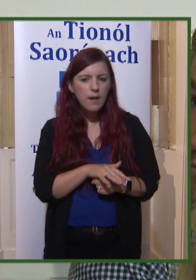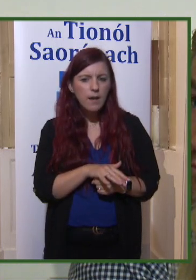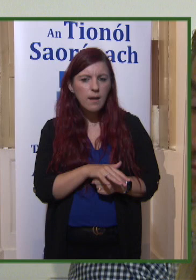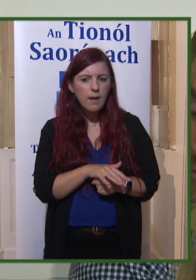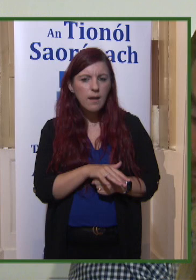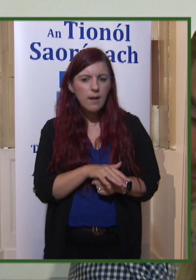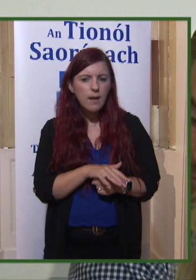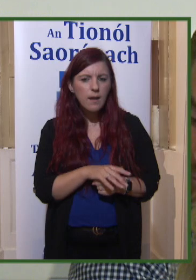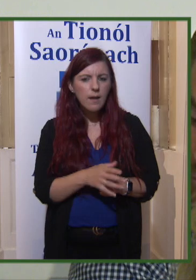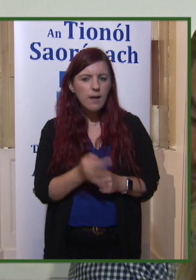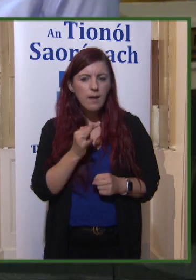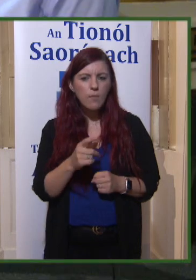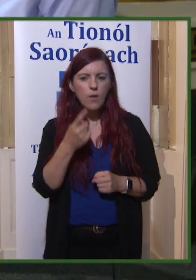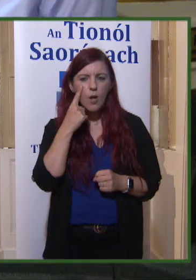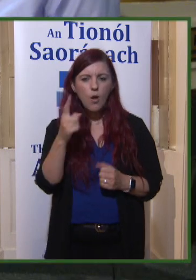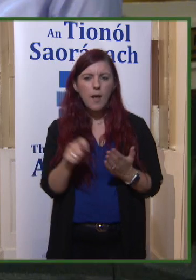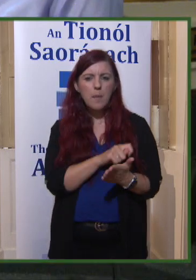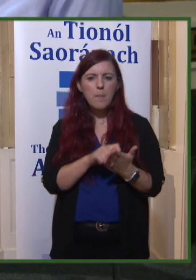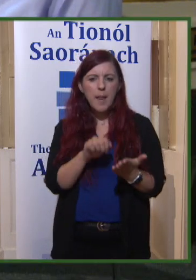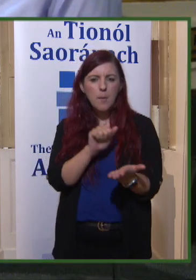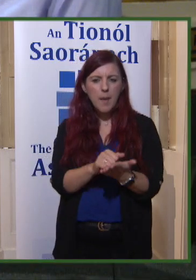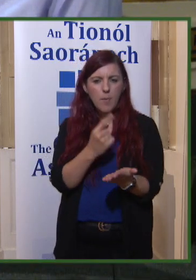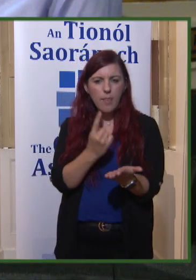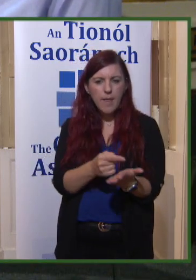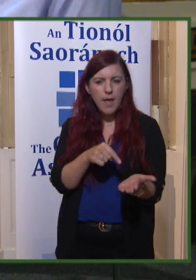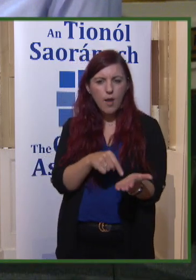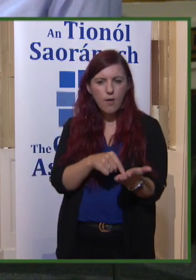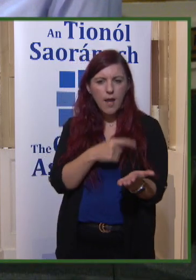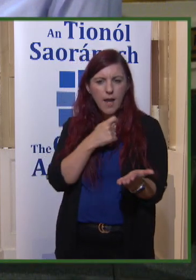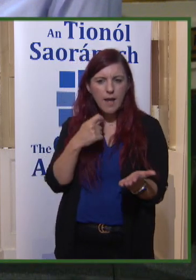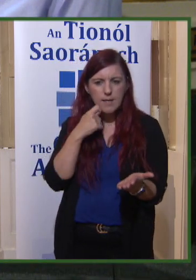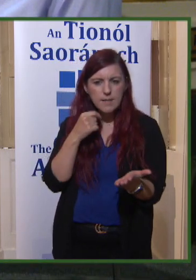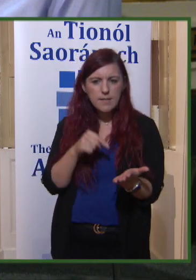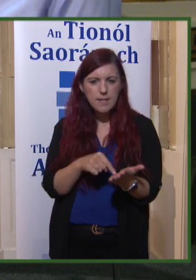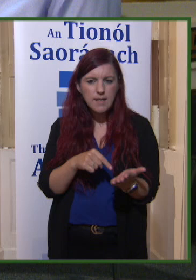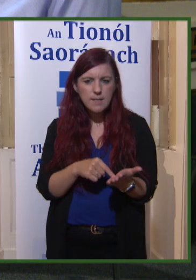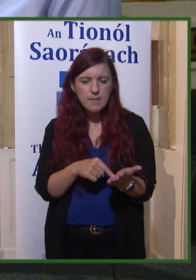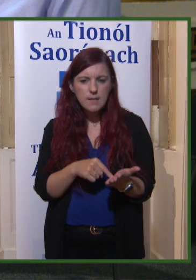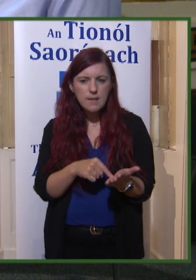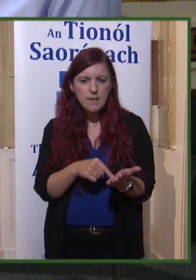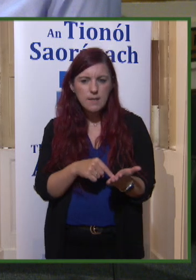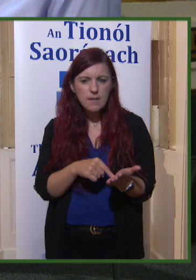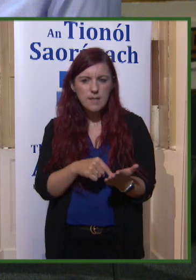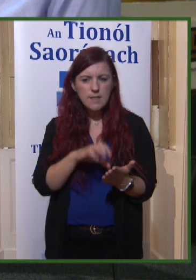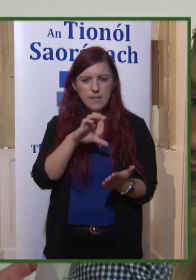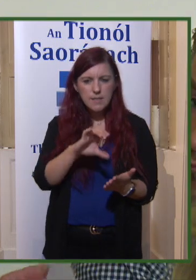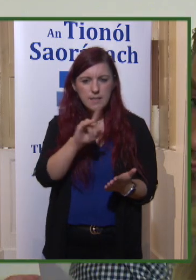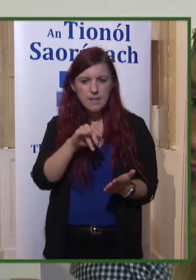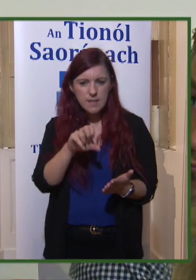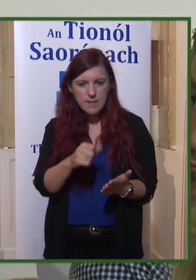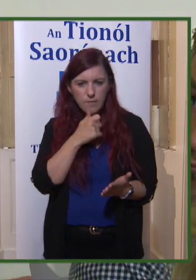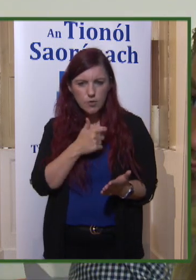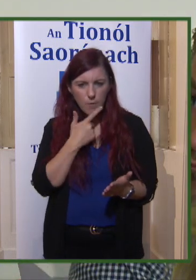But if we look at the ballot there, it says specifically statutory declarations of support from the citizens of Dublin. Yeah, but